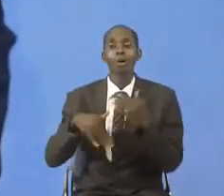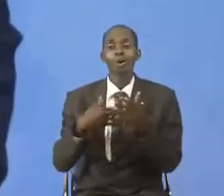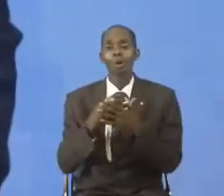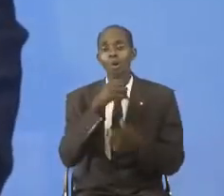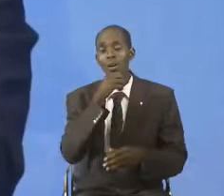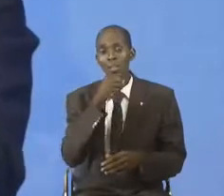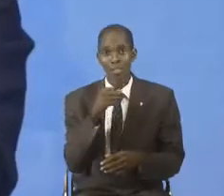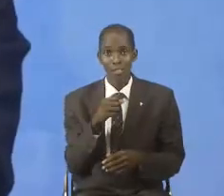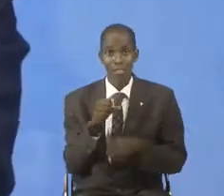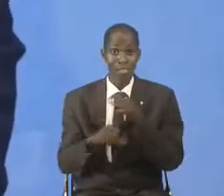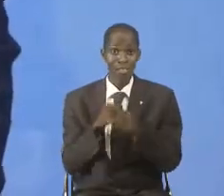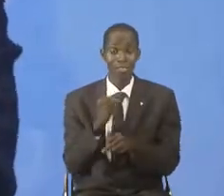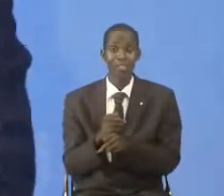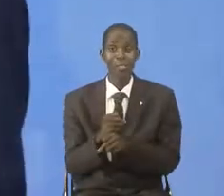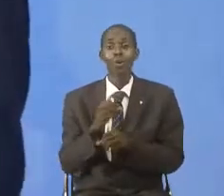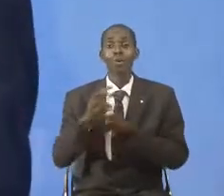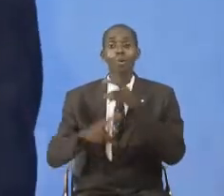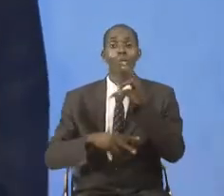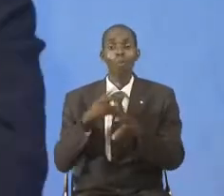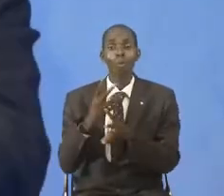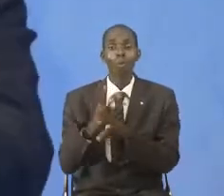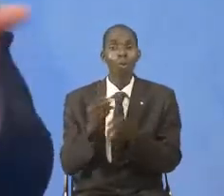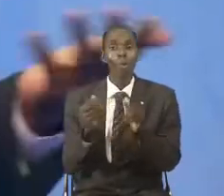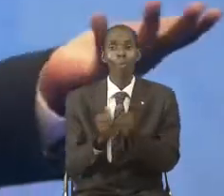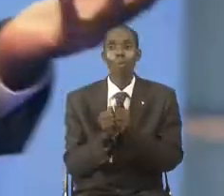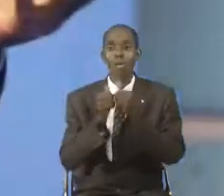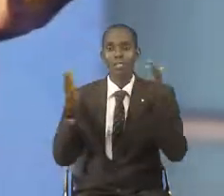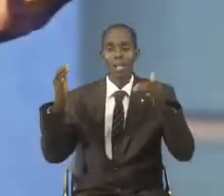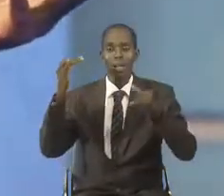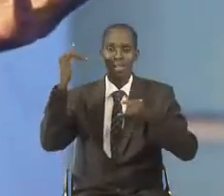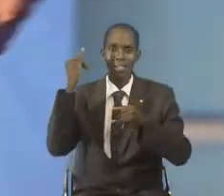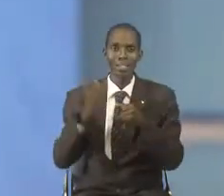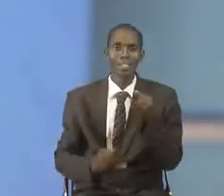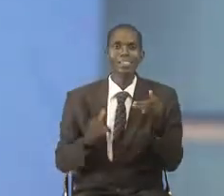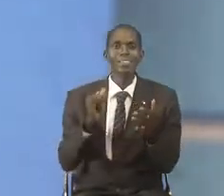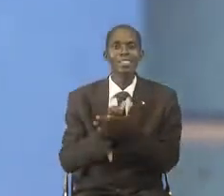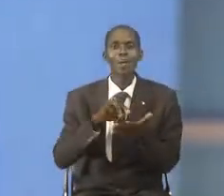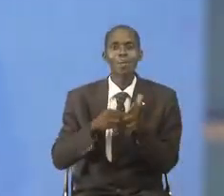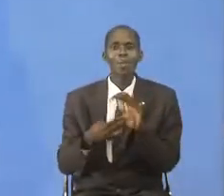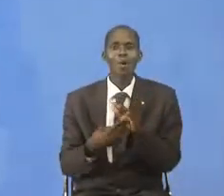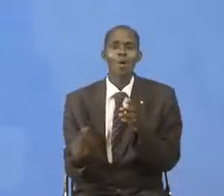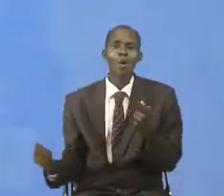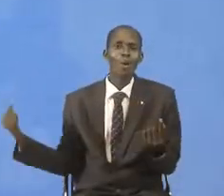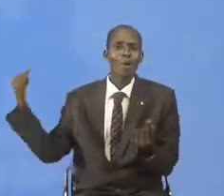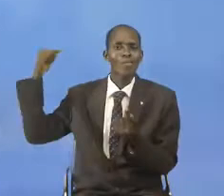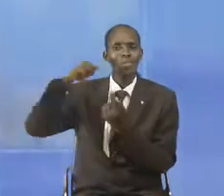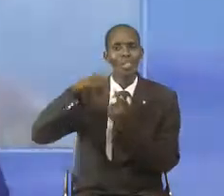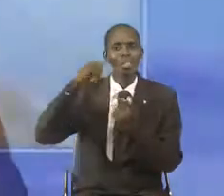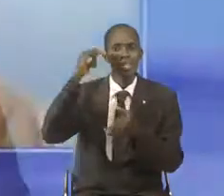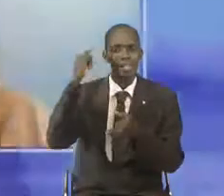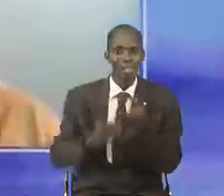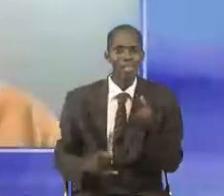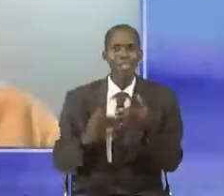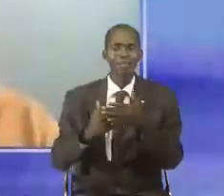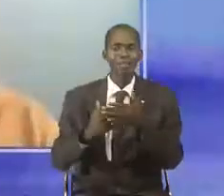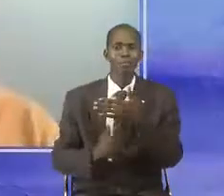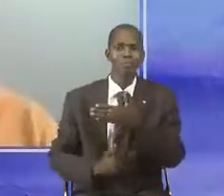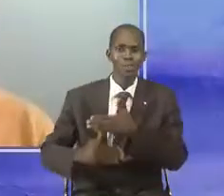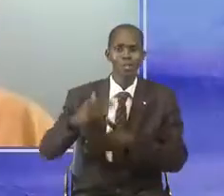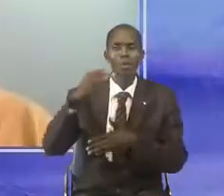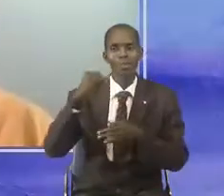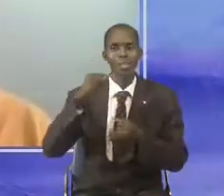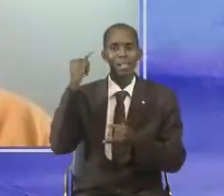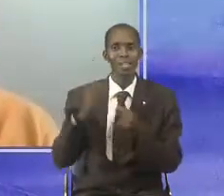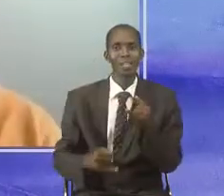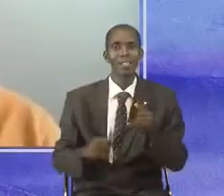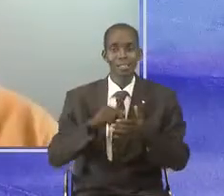abundant life throughout all ages, world without end, that is, until